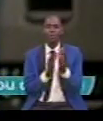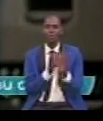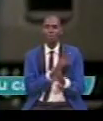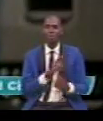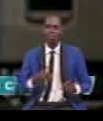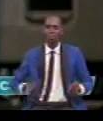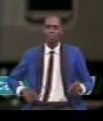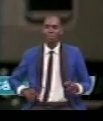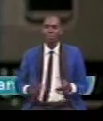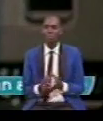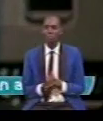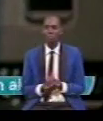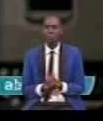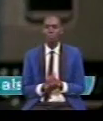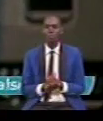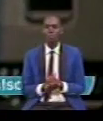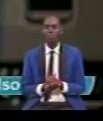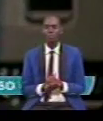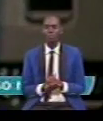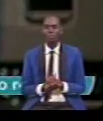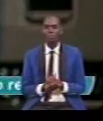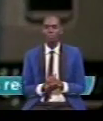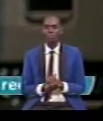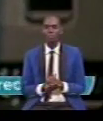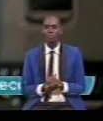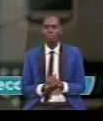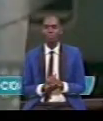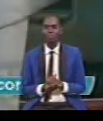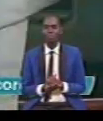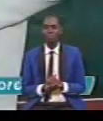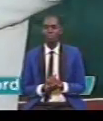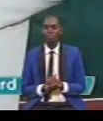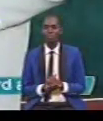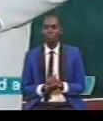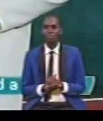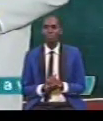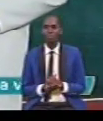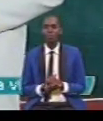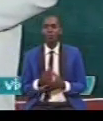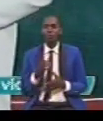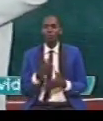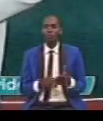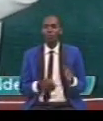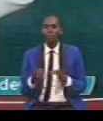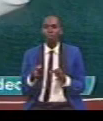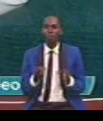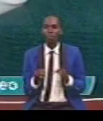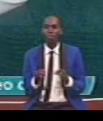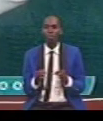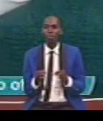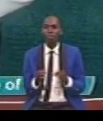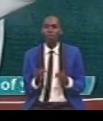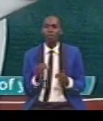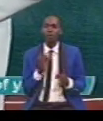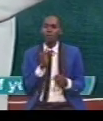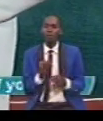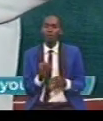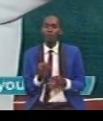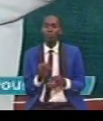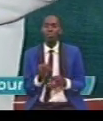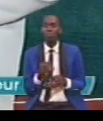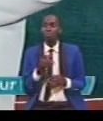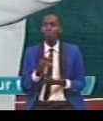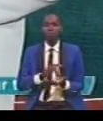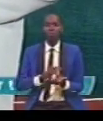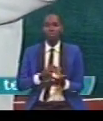Hallelujah. Yes, yes. The comment quickly. Okay, so what she's describing is a stress ulcer. So stress ulcers